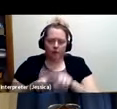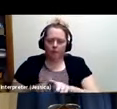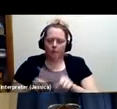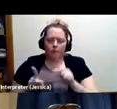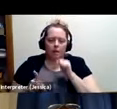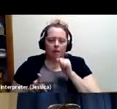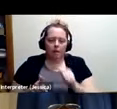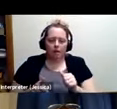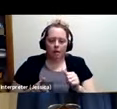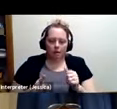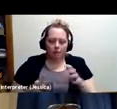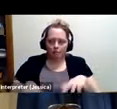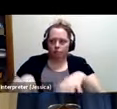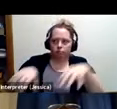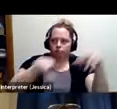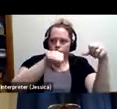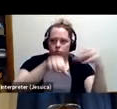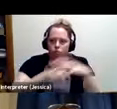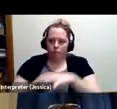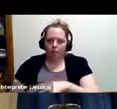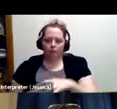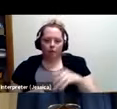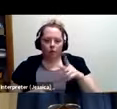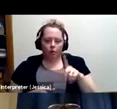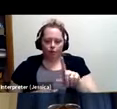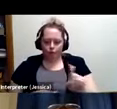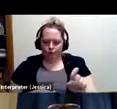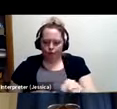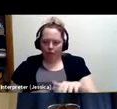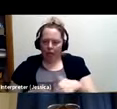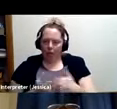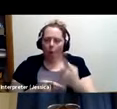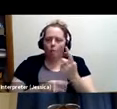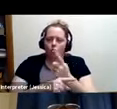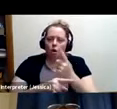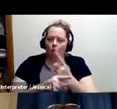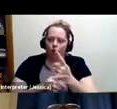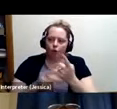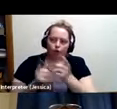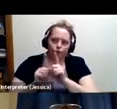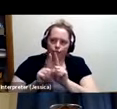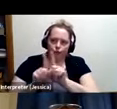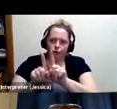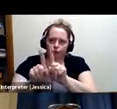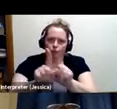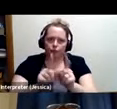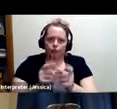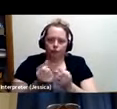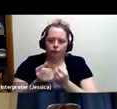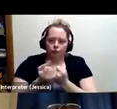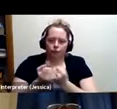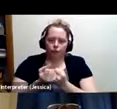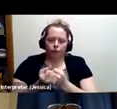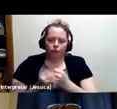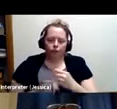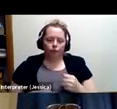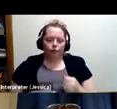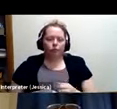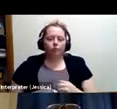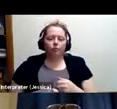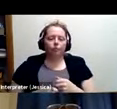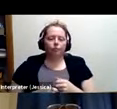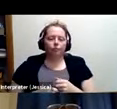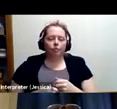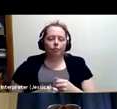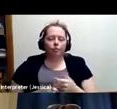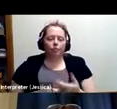Ciora. Write that down. So I've I've